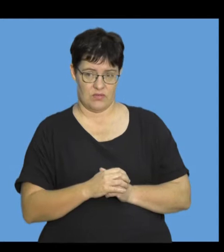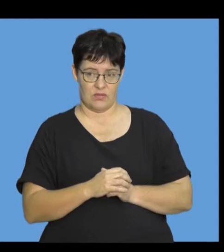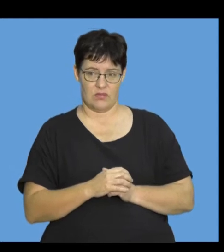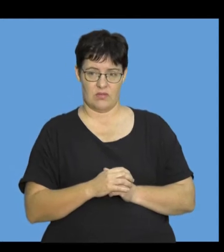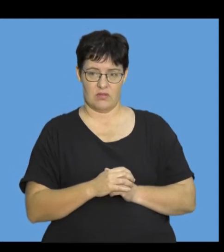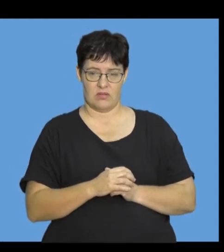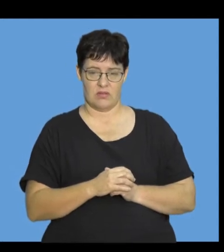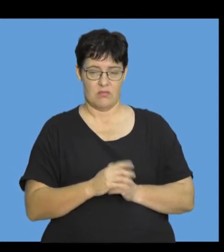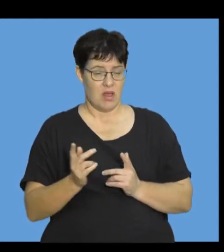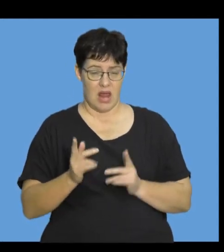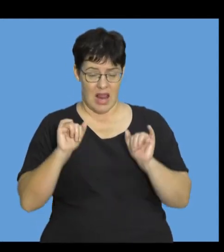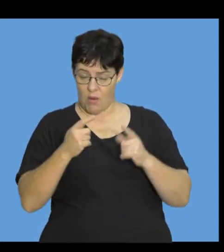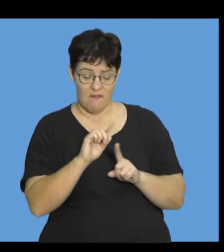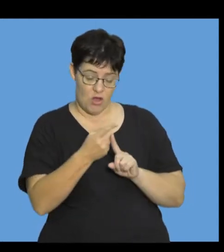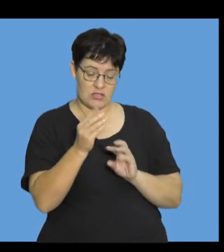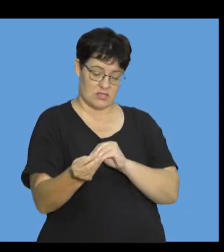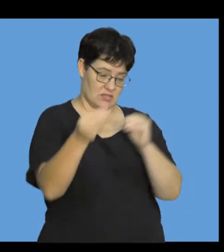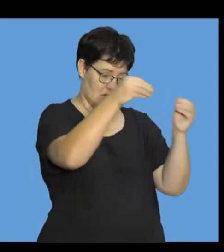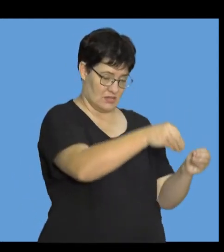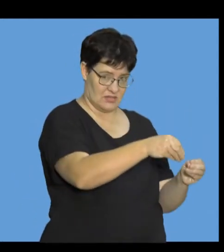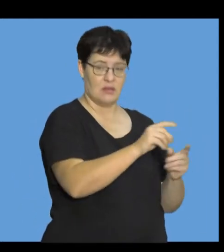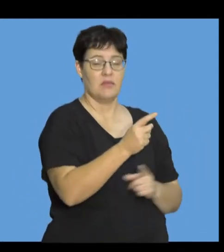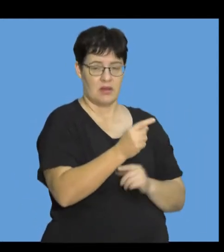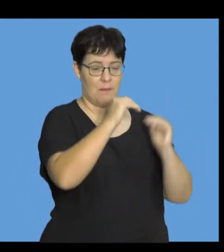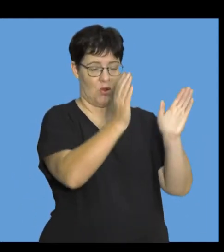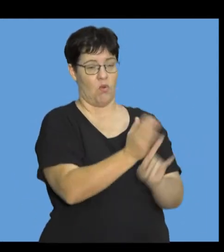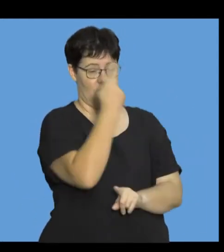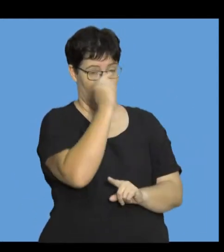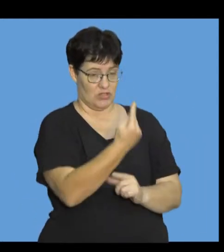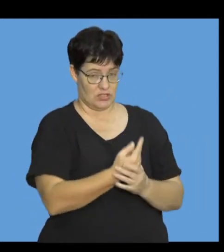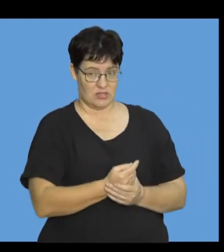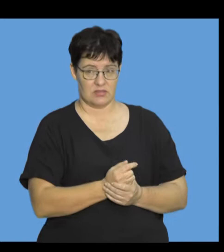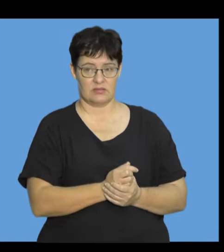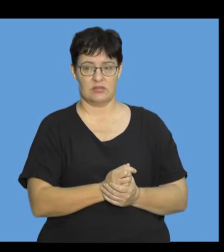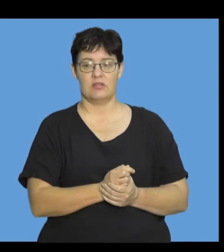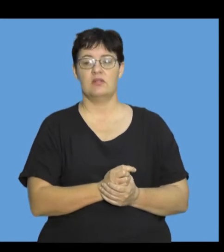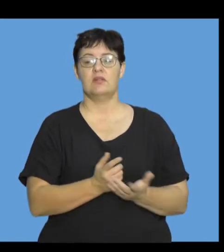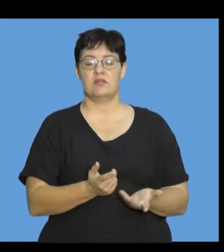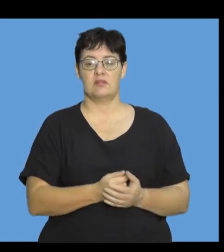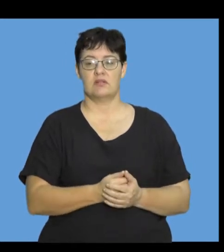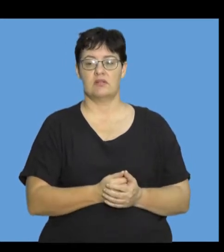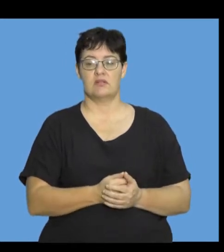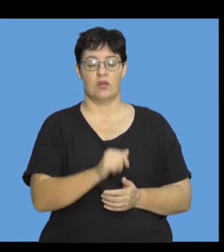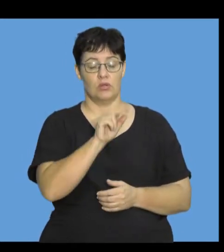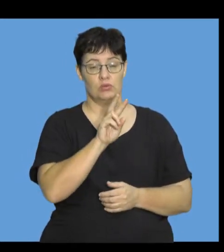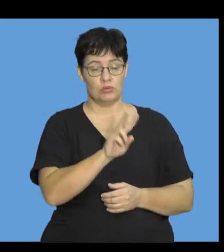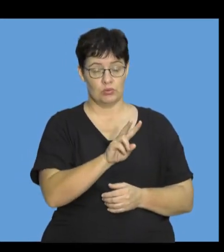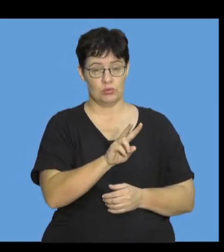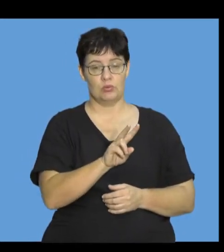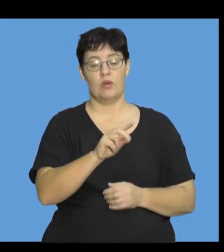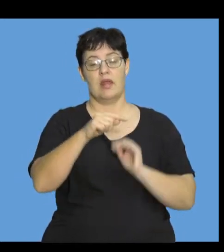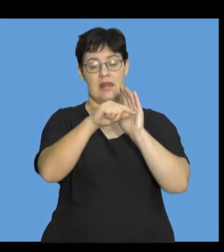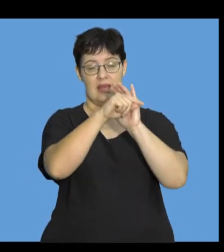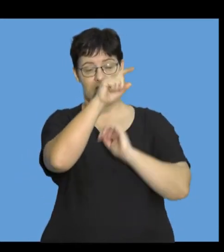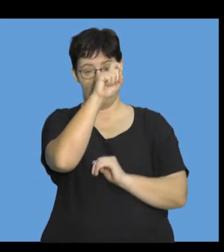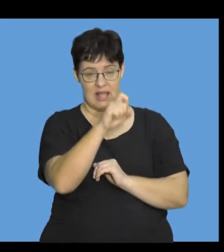before I can allow any other step, I must remove my brackets. So making this 2 to the exponent of negative